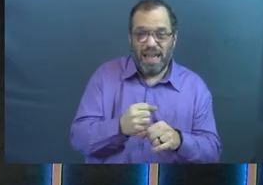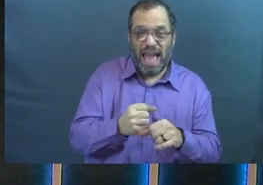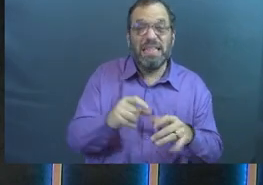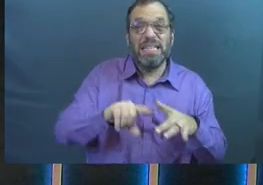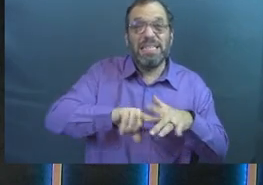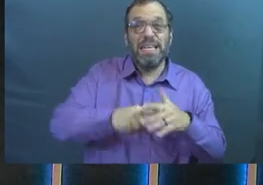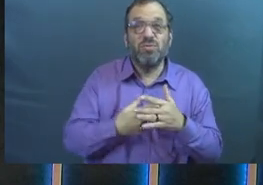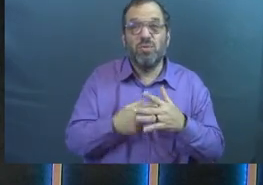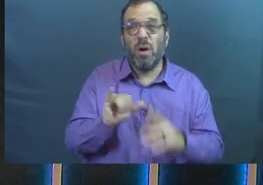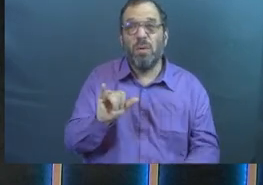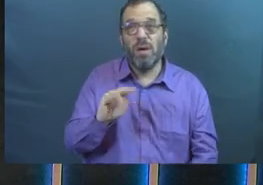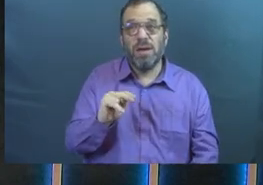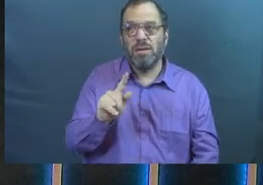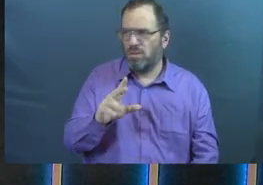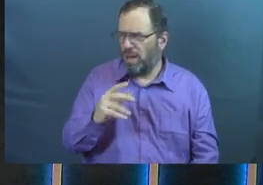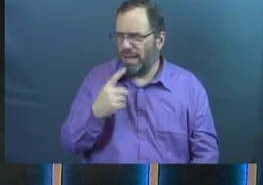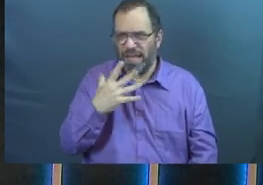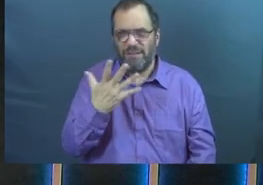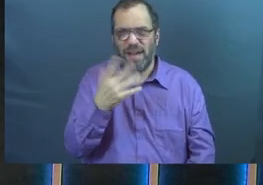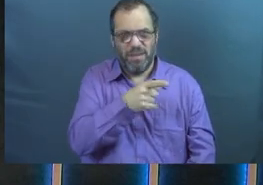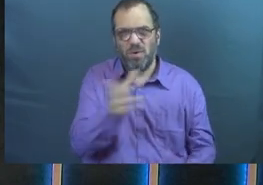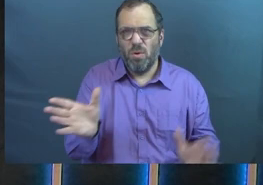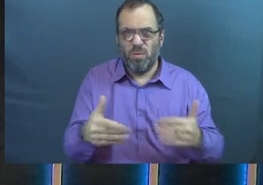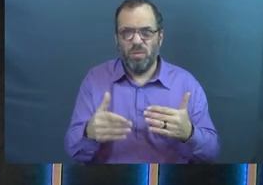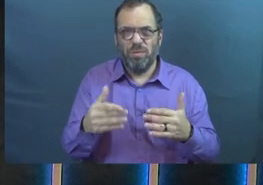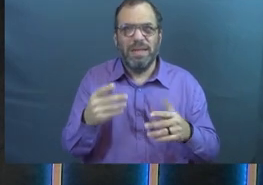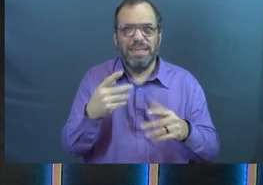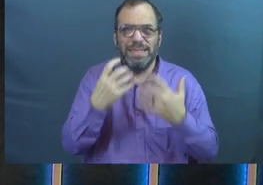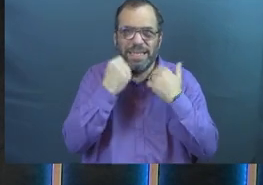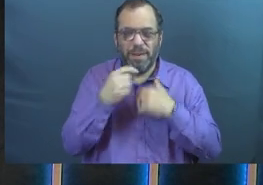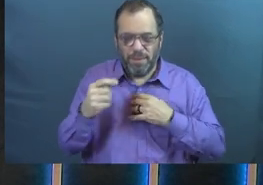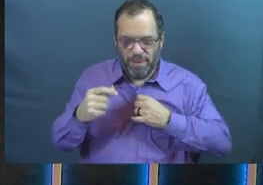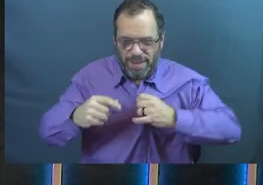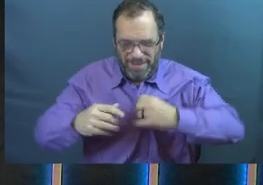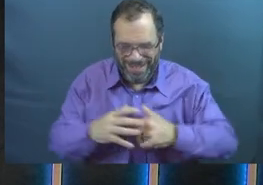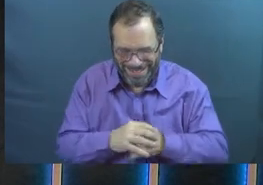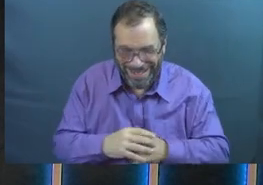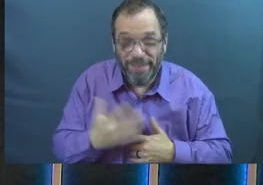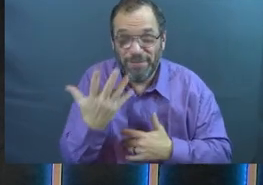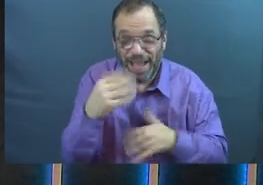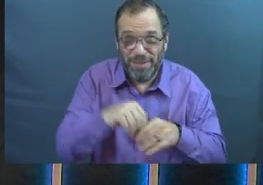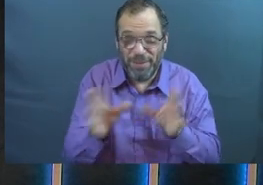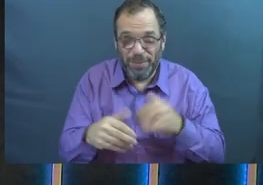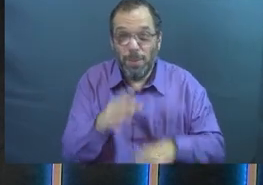intro, like five of you in the room care about this, but I'll just tell you anyway.